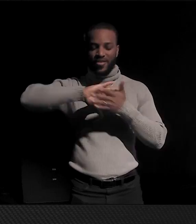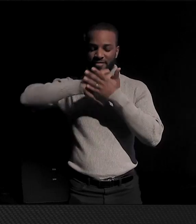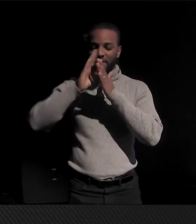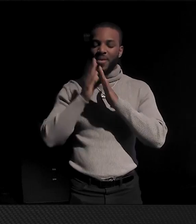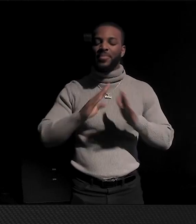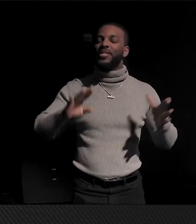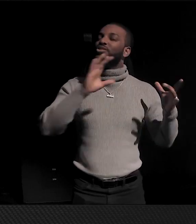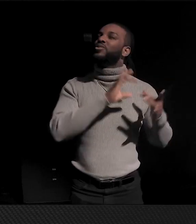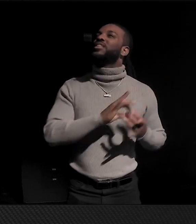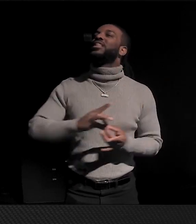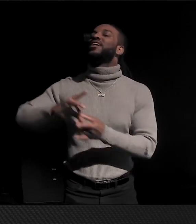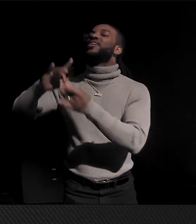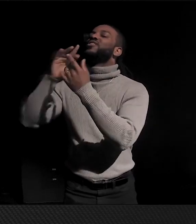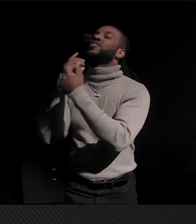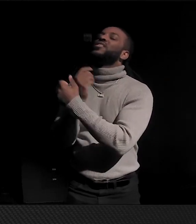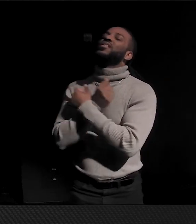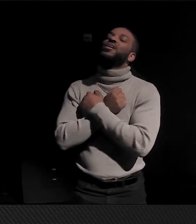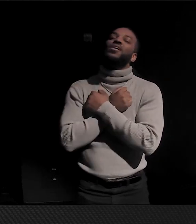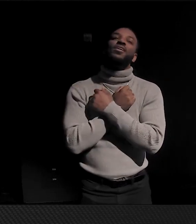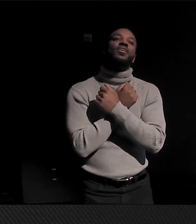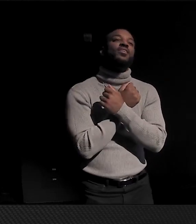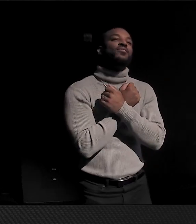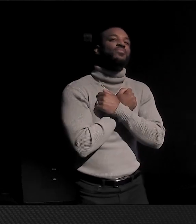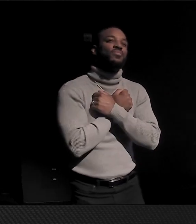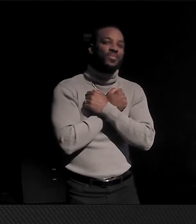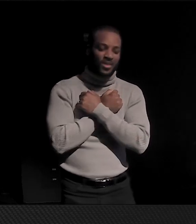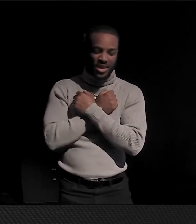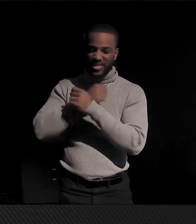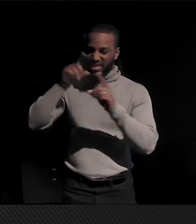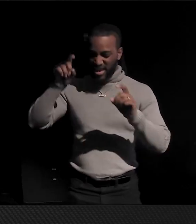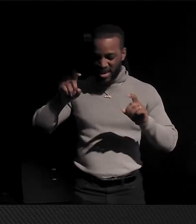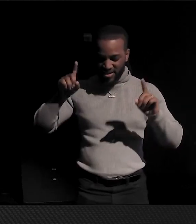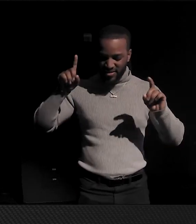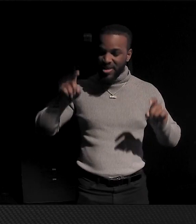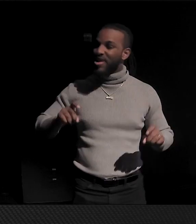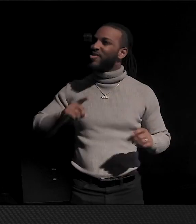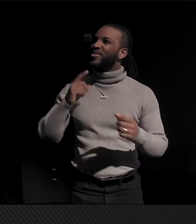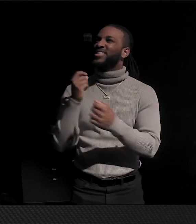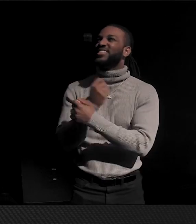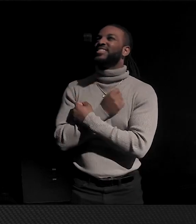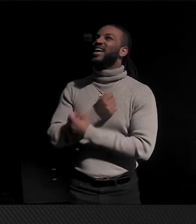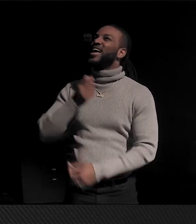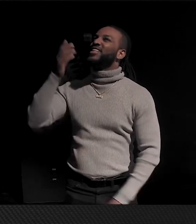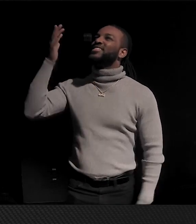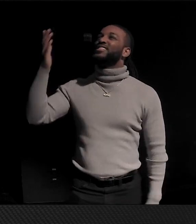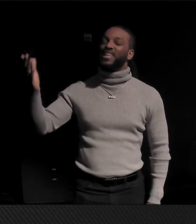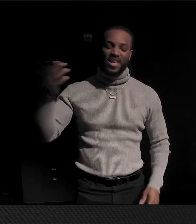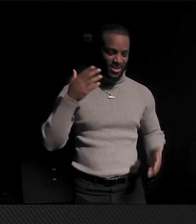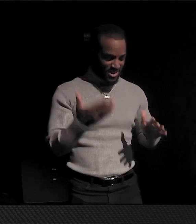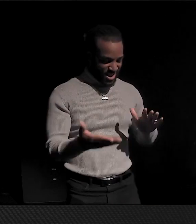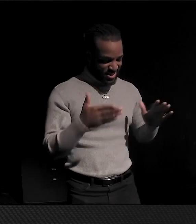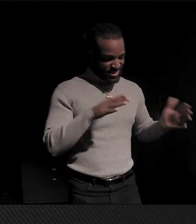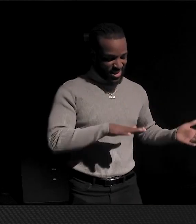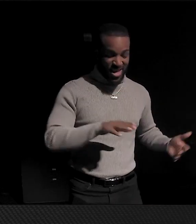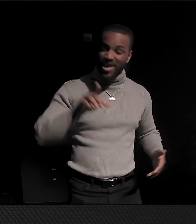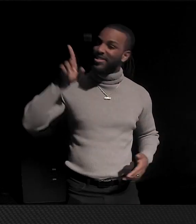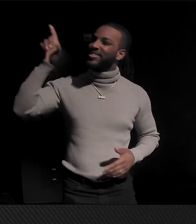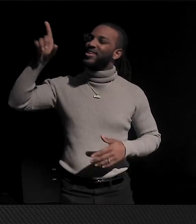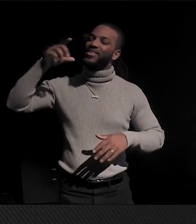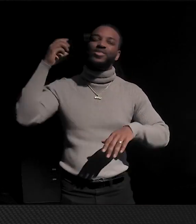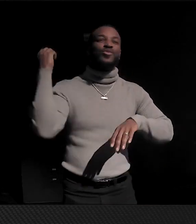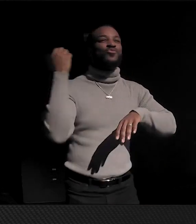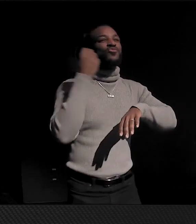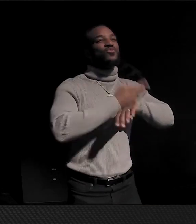surrender find peace within it. Come on, sing it again. Your love, it was tested.